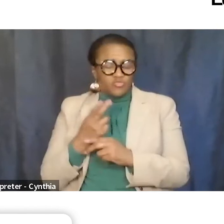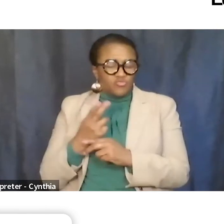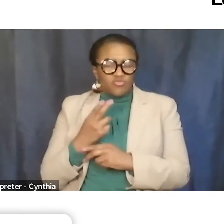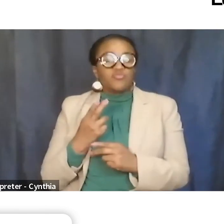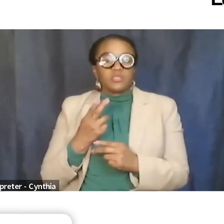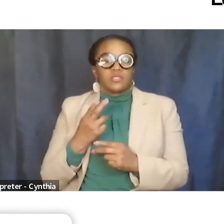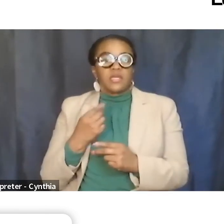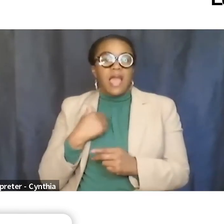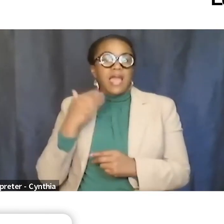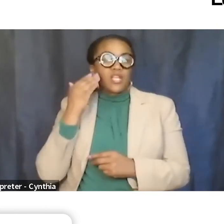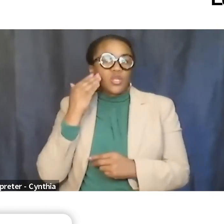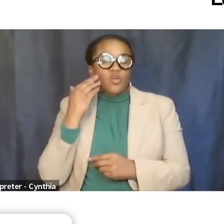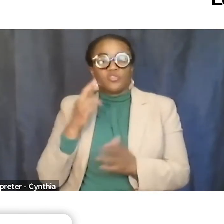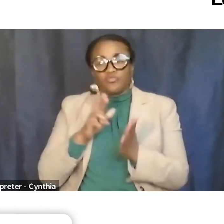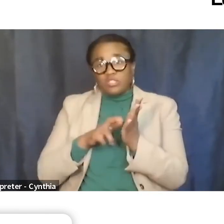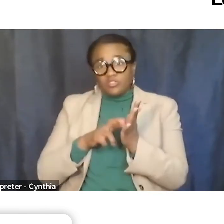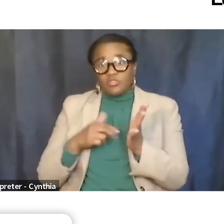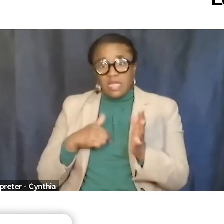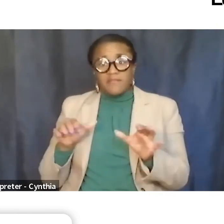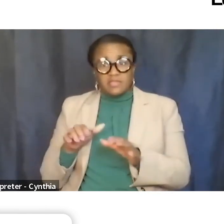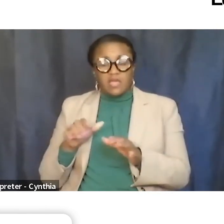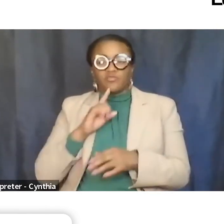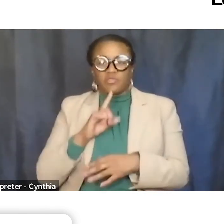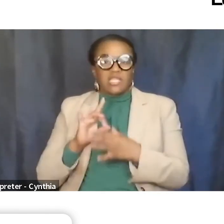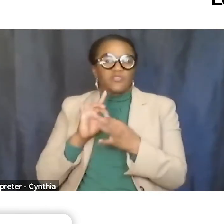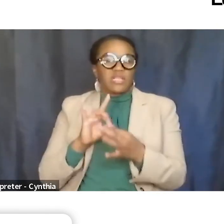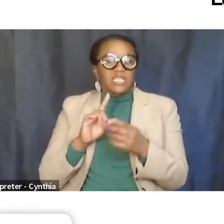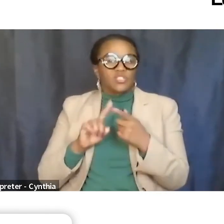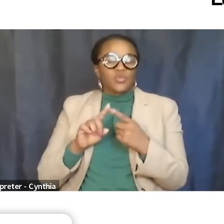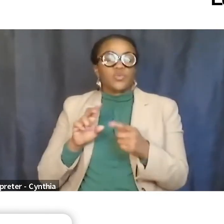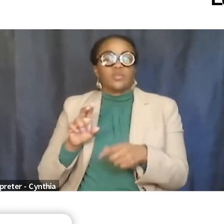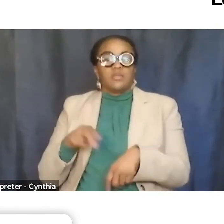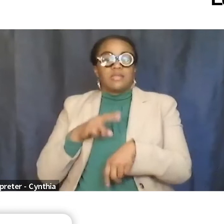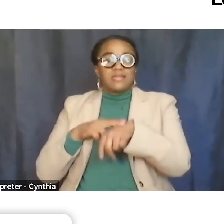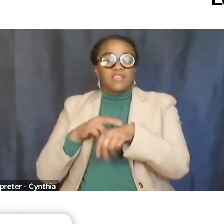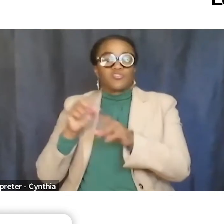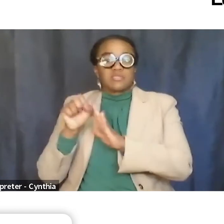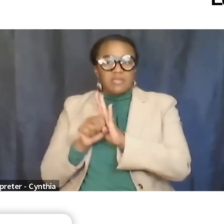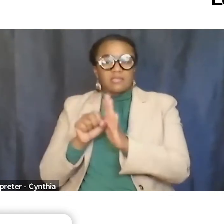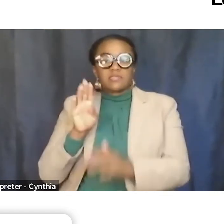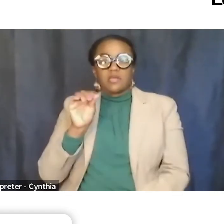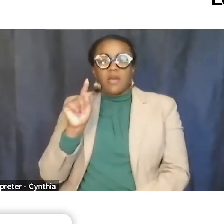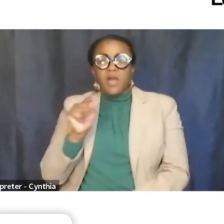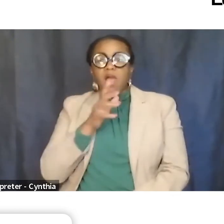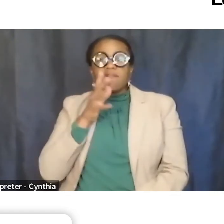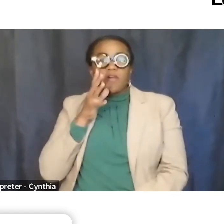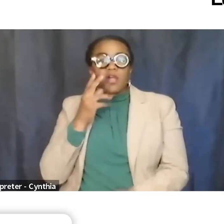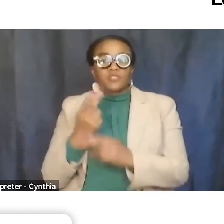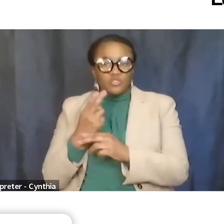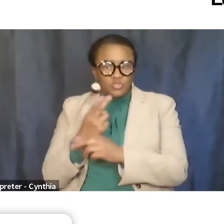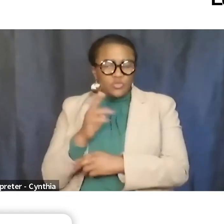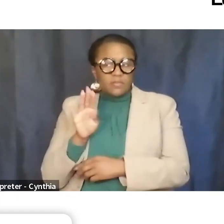know them. The research that I've done have been in relation to nation states and bot farms being used by